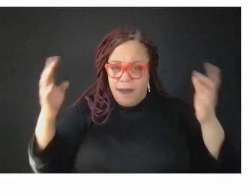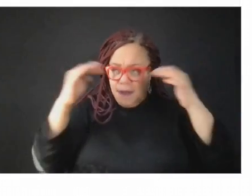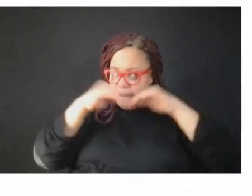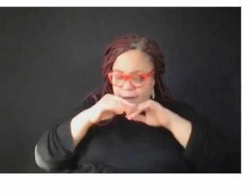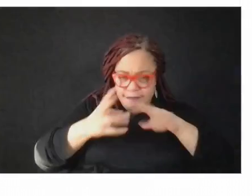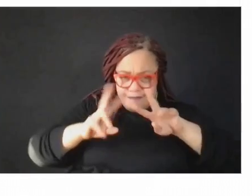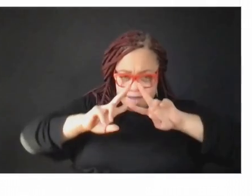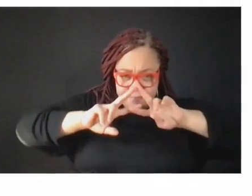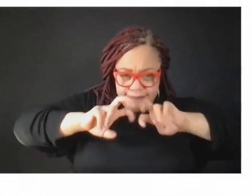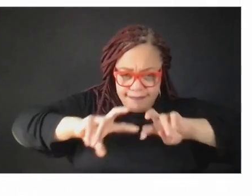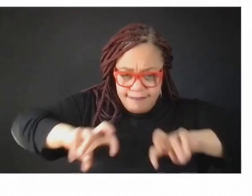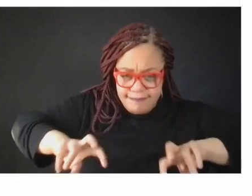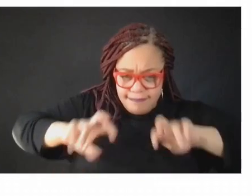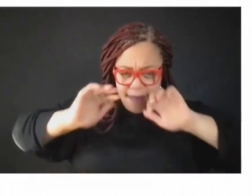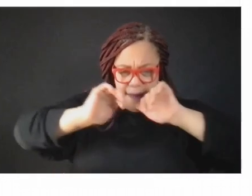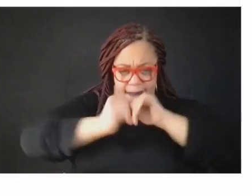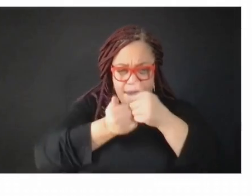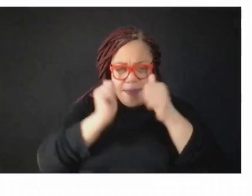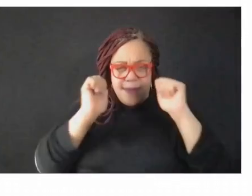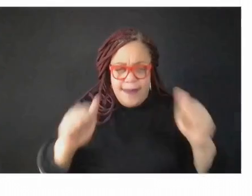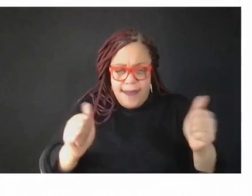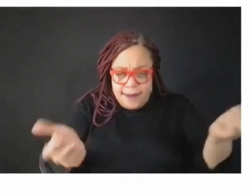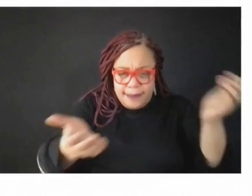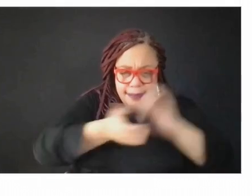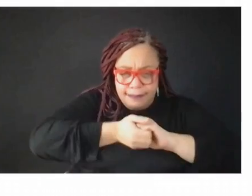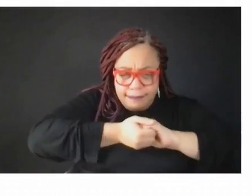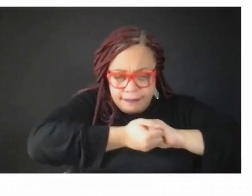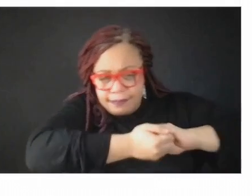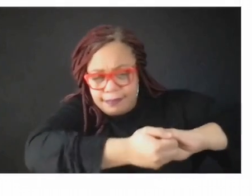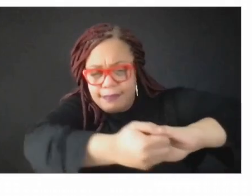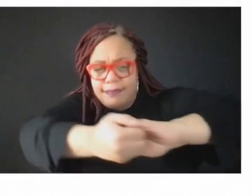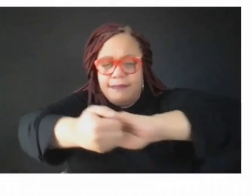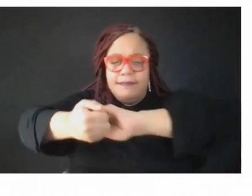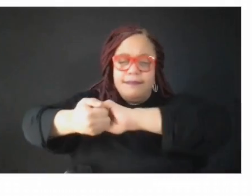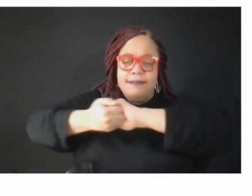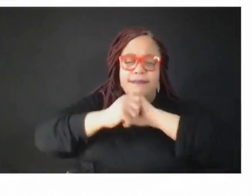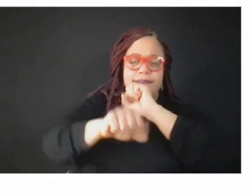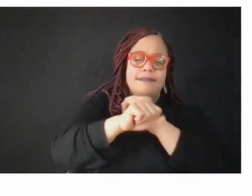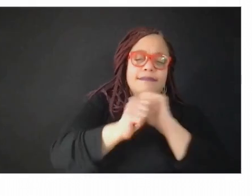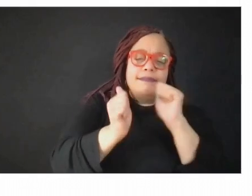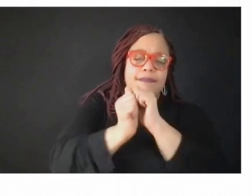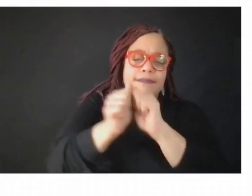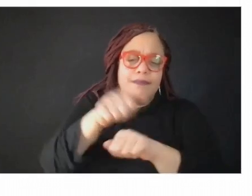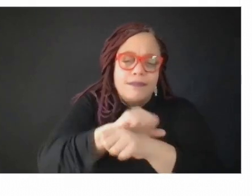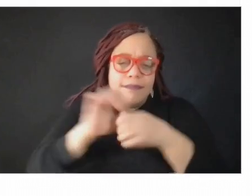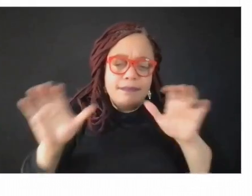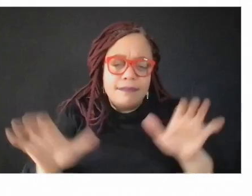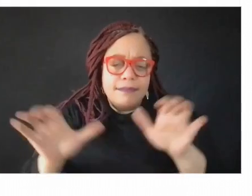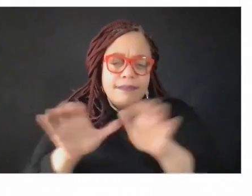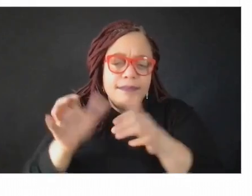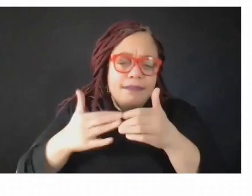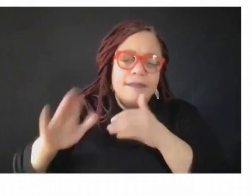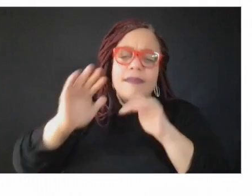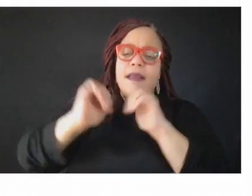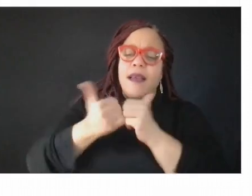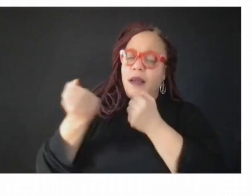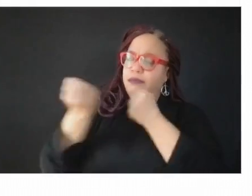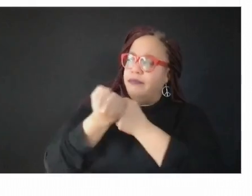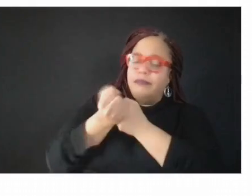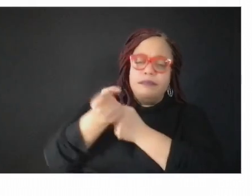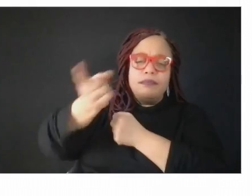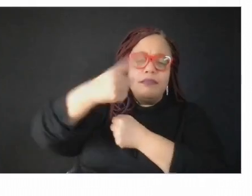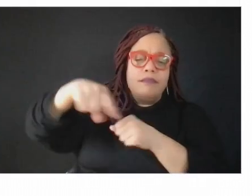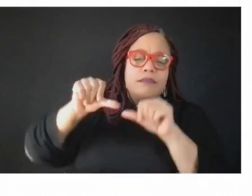emergency? And then the question is, what do we need to do to help them sustain that? And certainly we've heard a lot